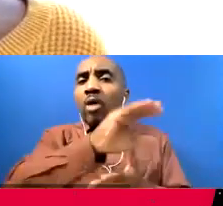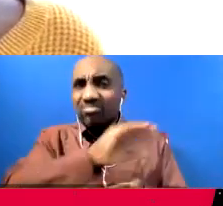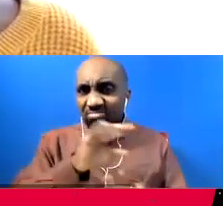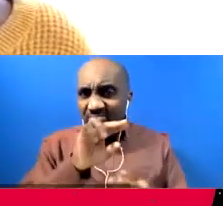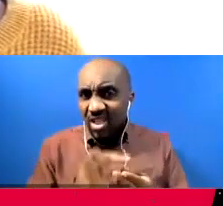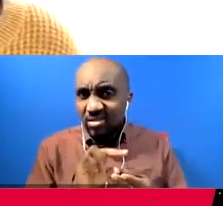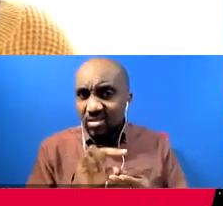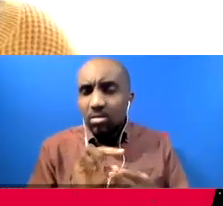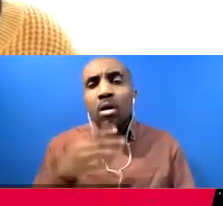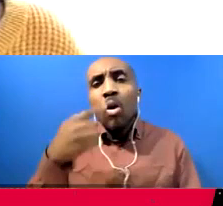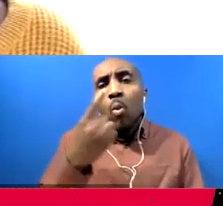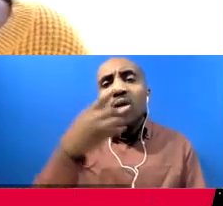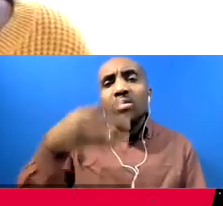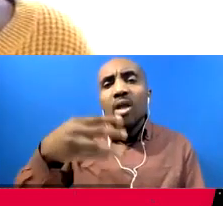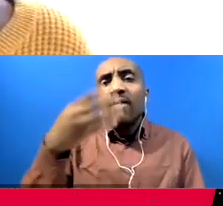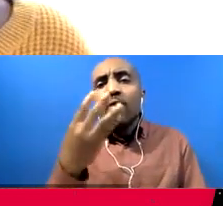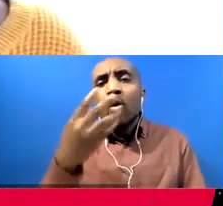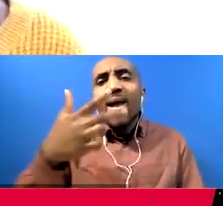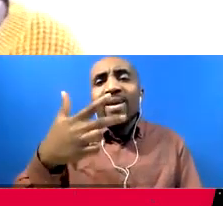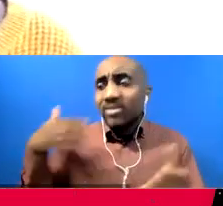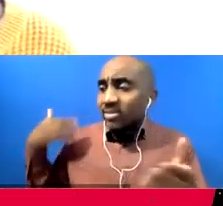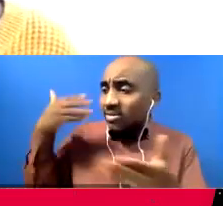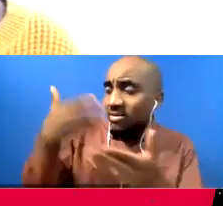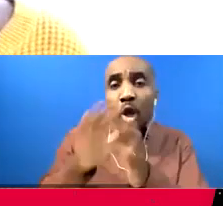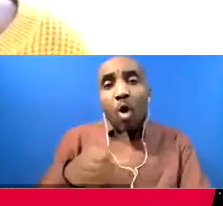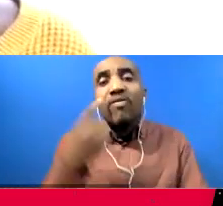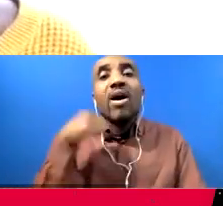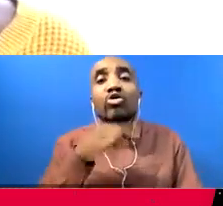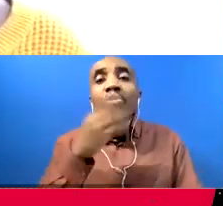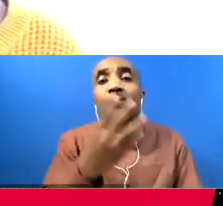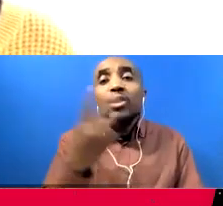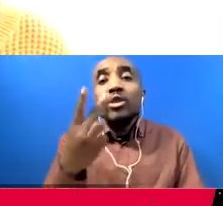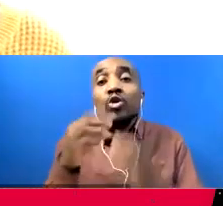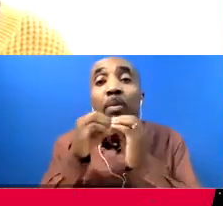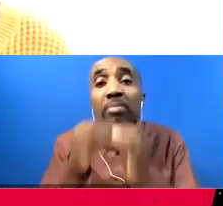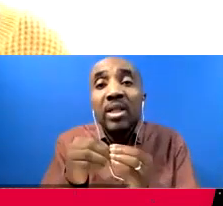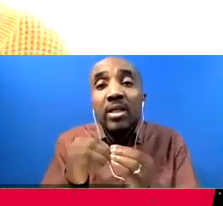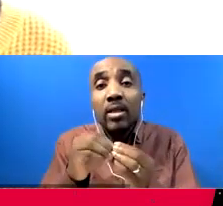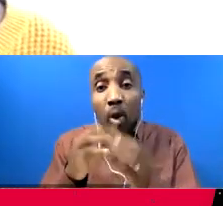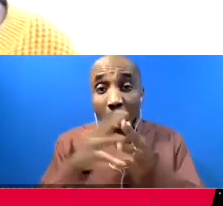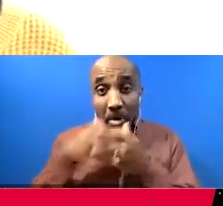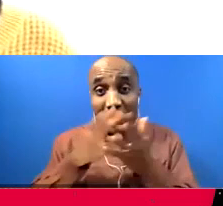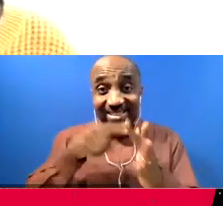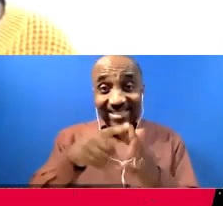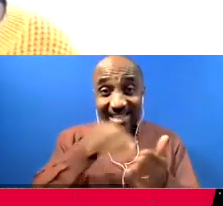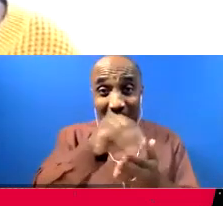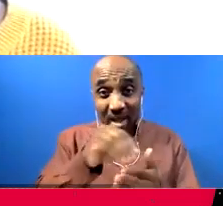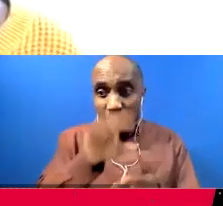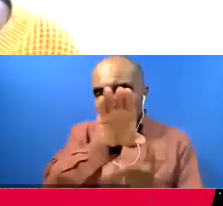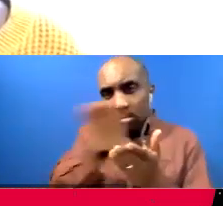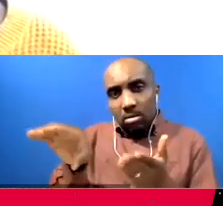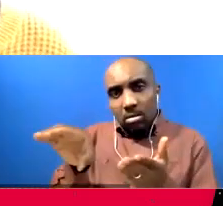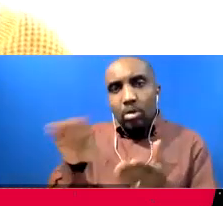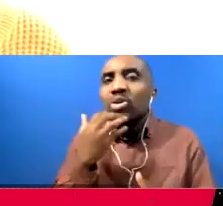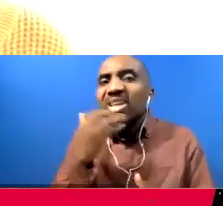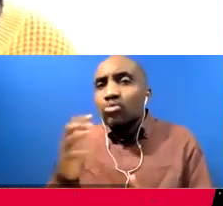since 1948, the US has given over $142 billion of US taxpayer dollars to the Israeli military. So